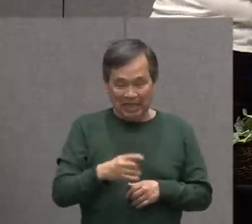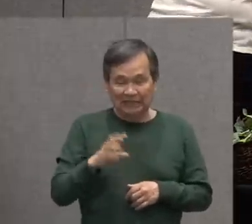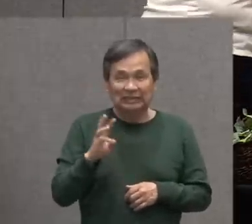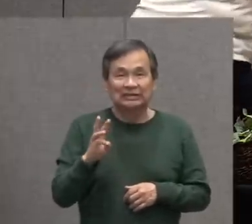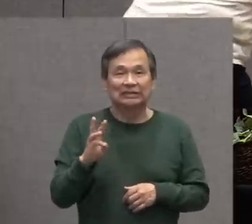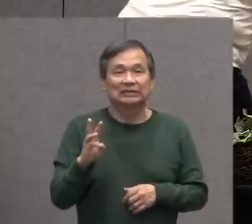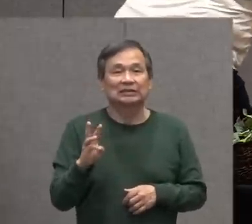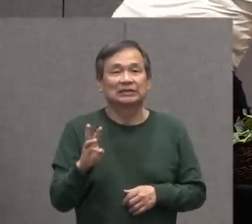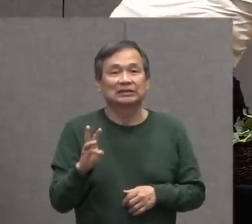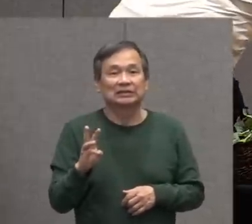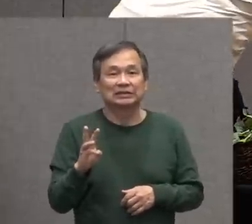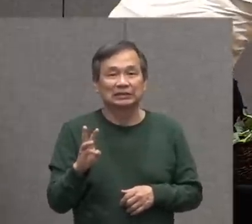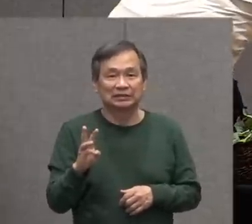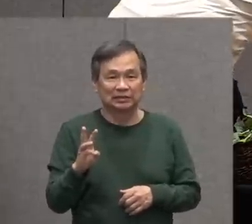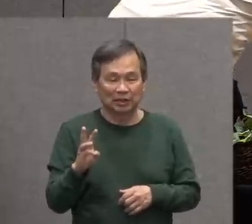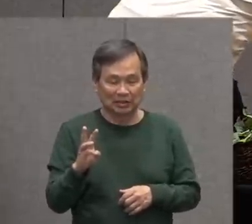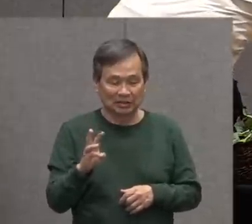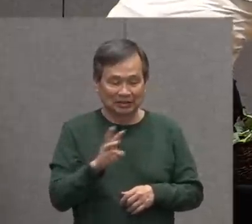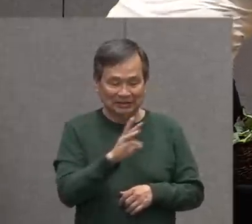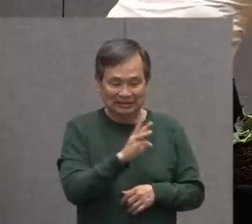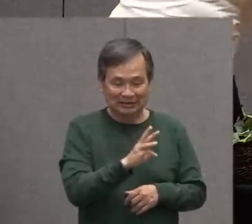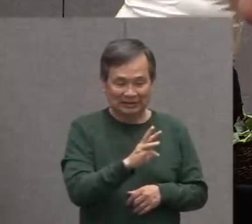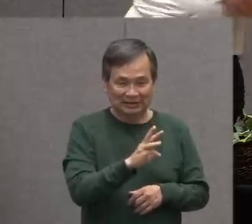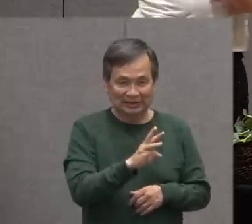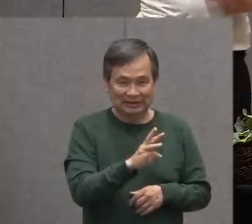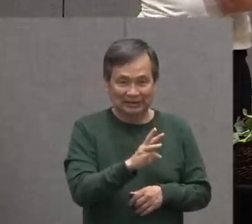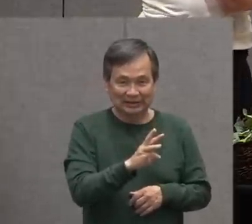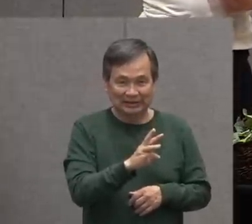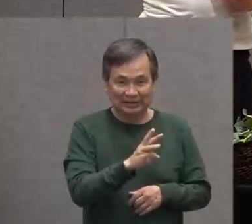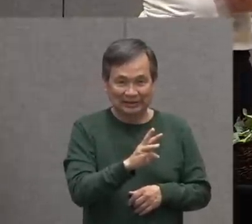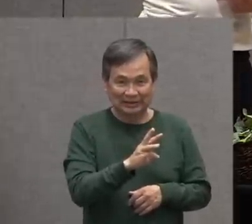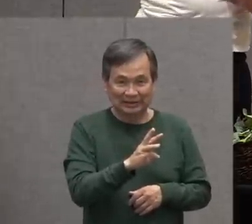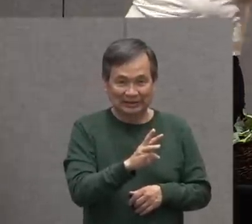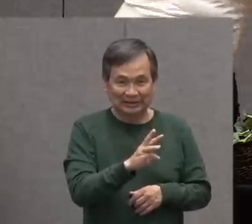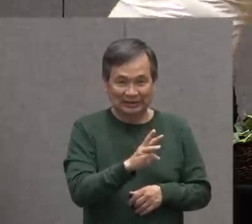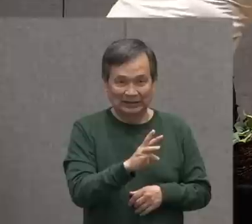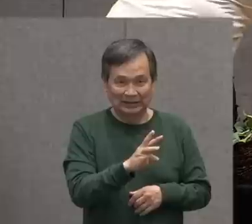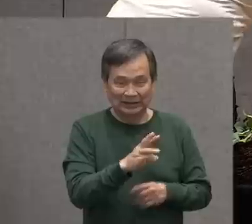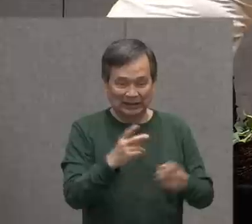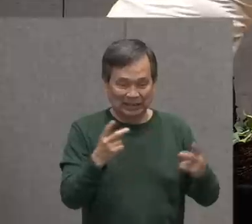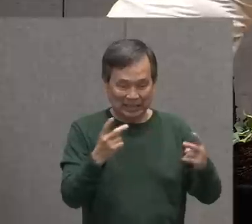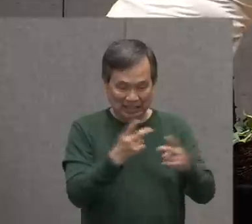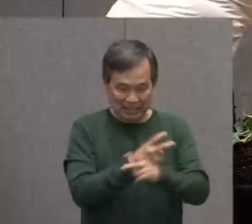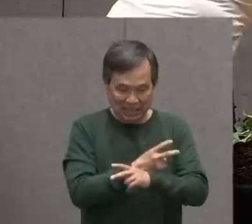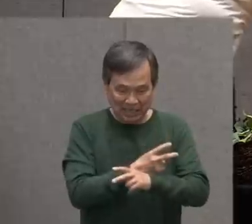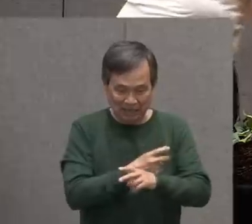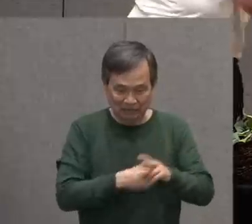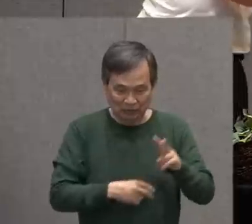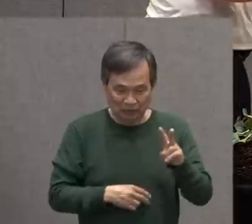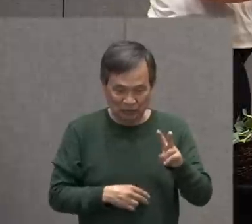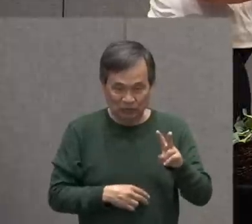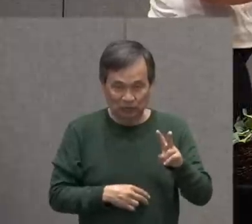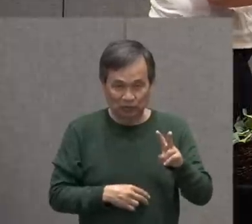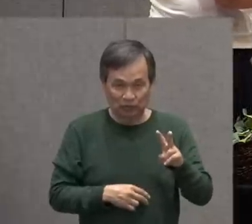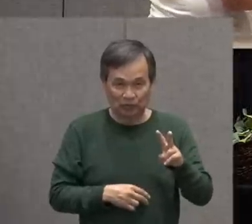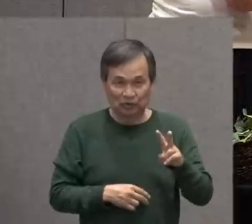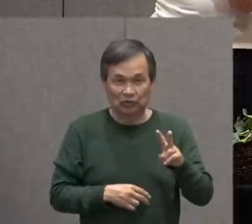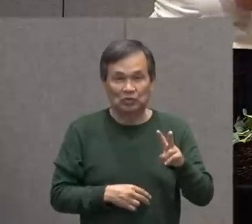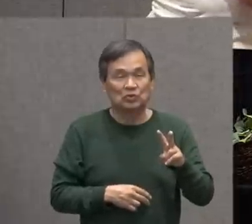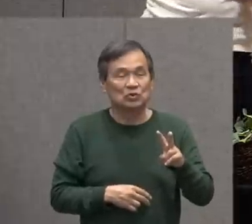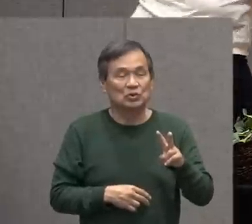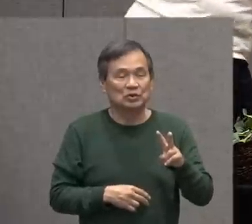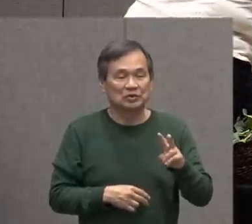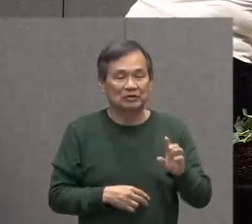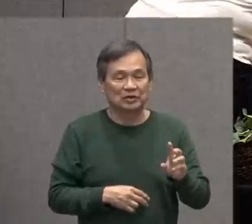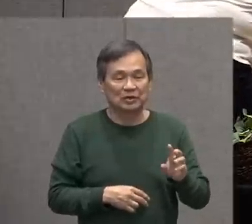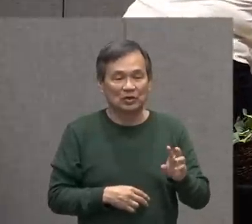today. Maybe I ought to be playing with that. So I have, let's say, a 6 times a 2. I'll have to figure out if that's going to be my length